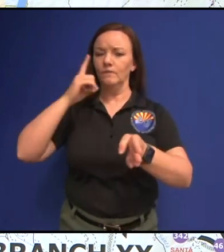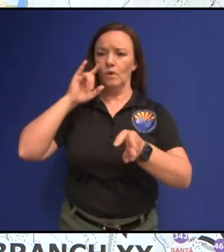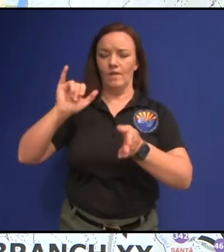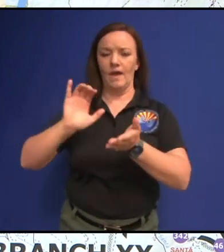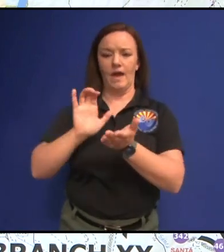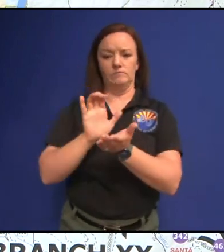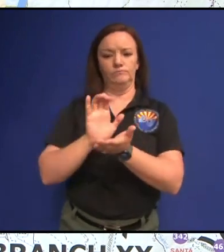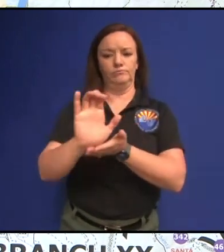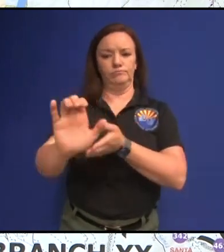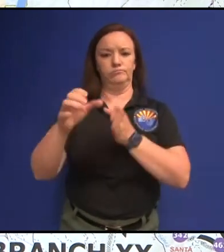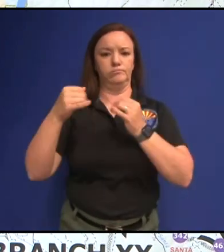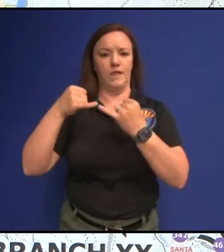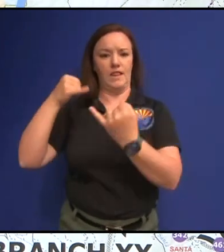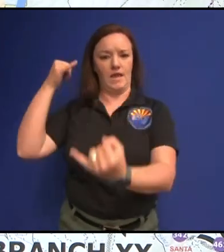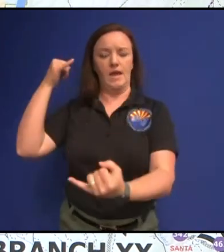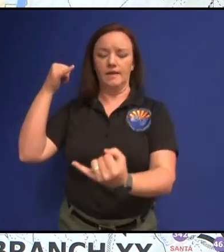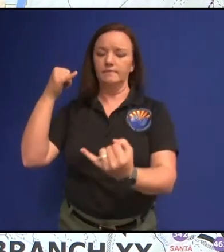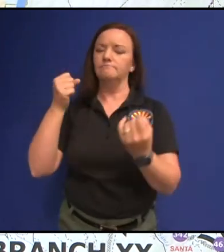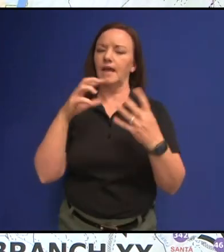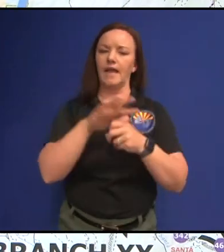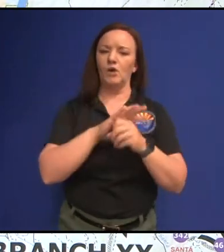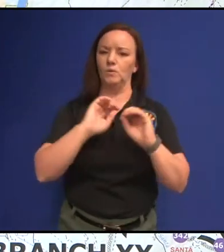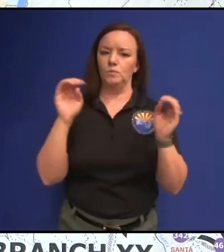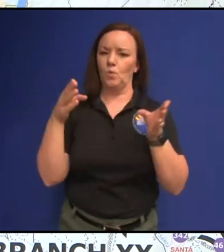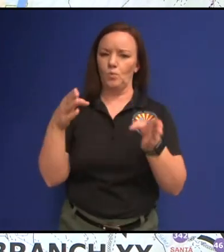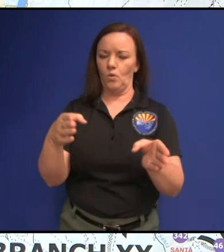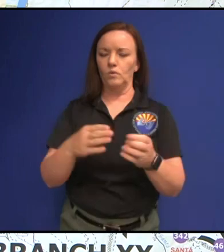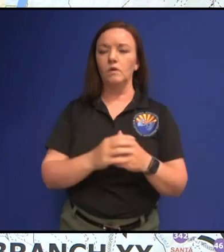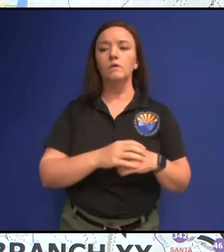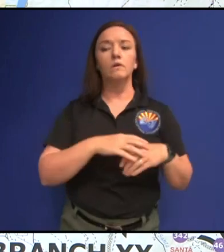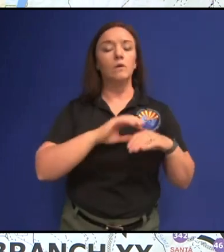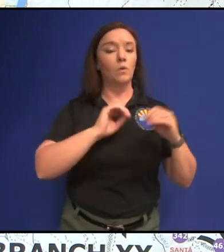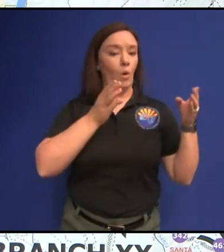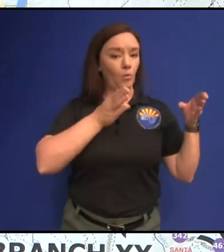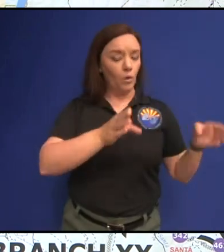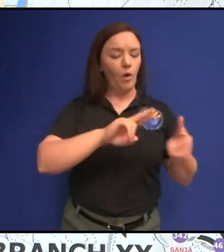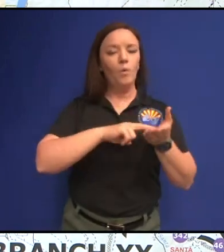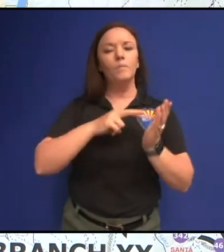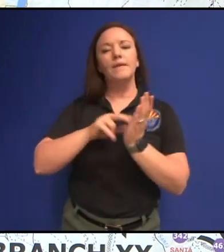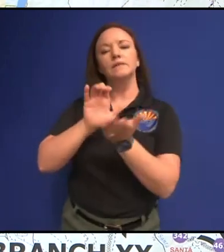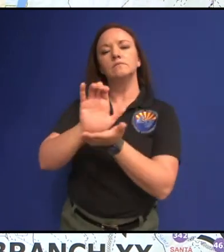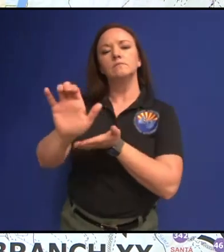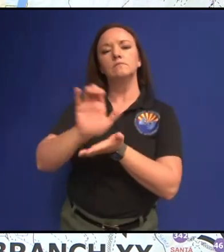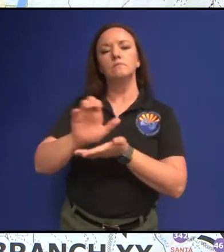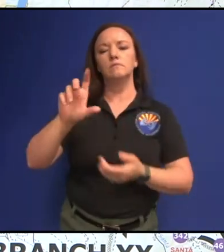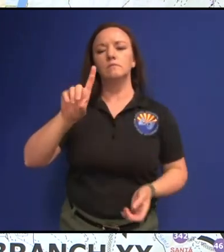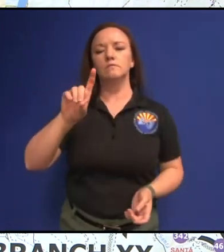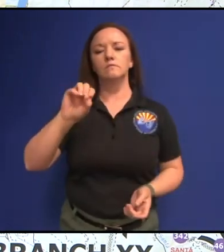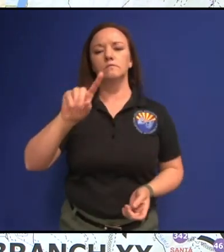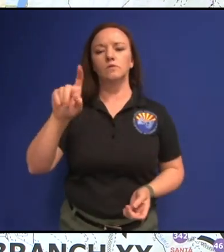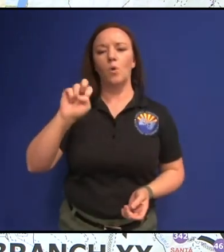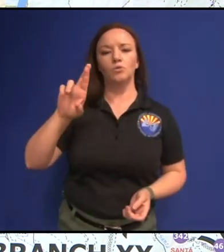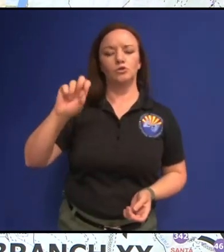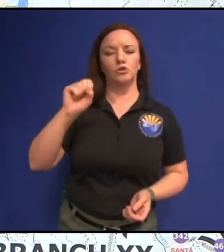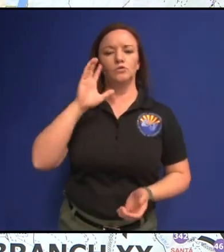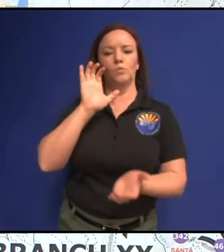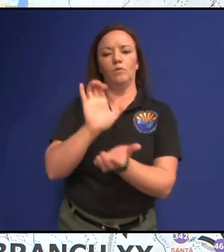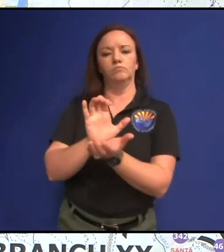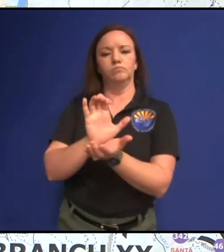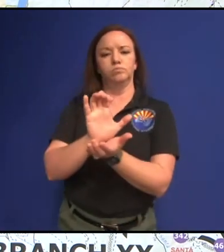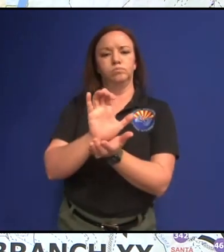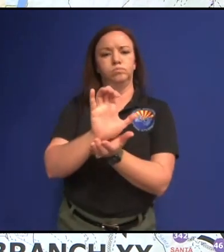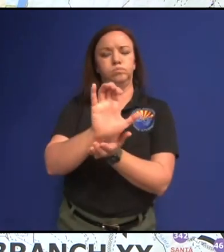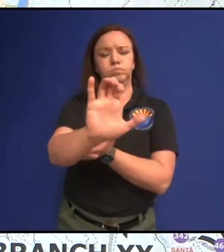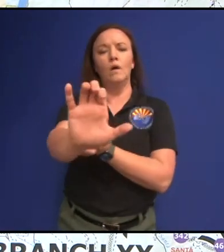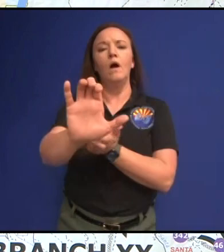wasn't, is that the dozers go in there and they push the vegetation out of the way at road width,